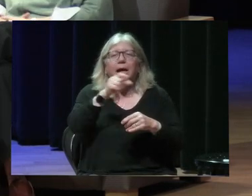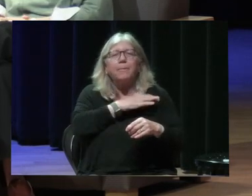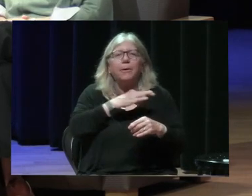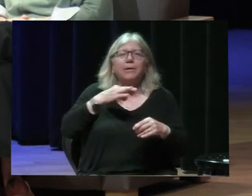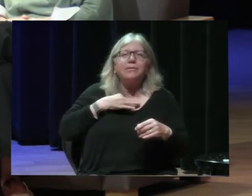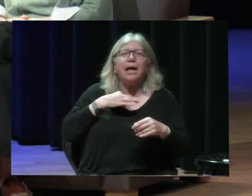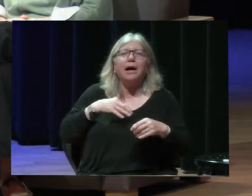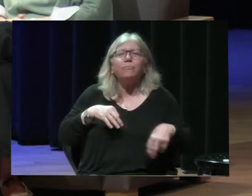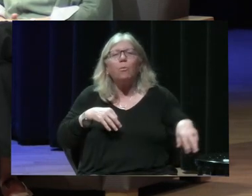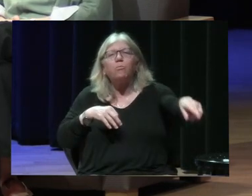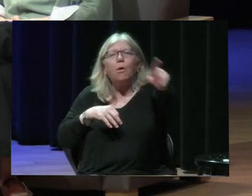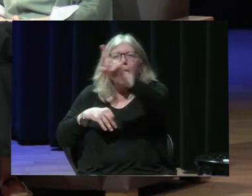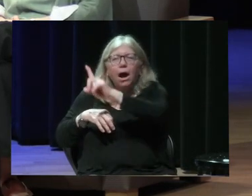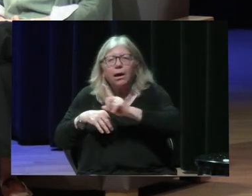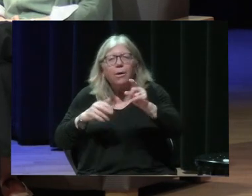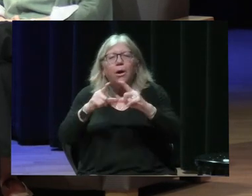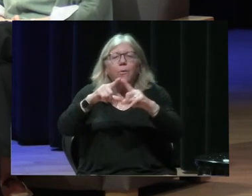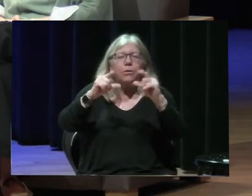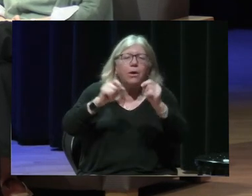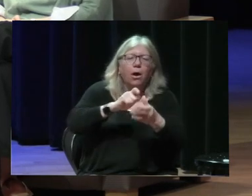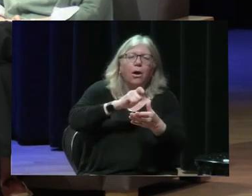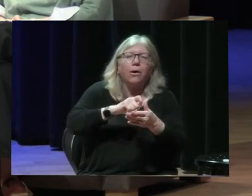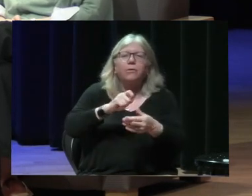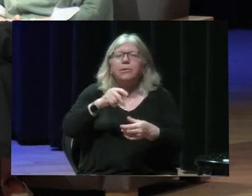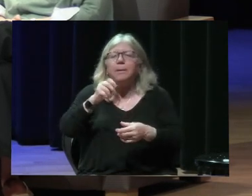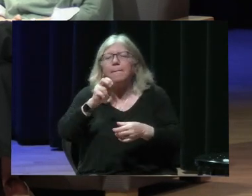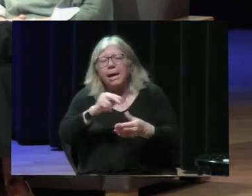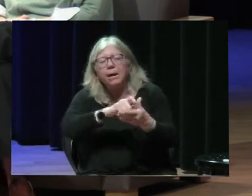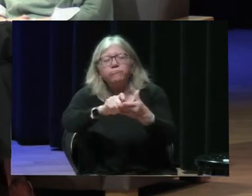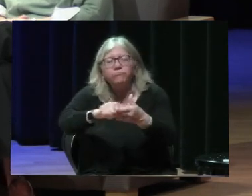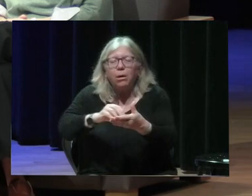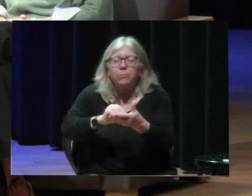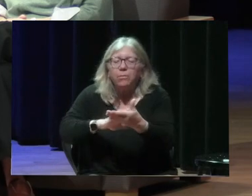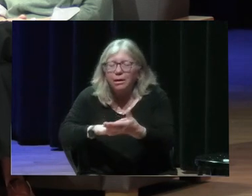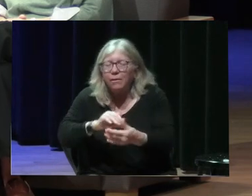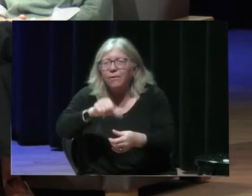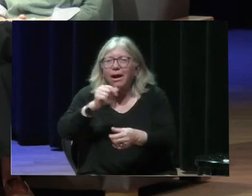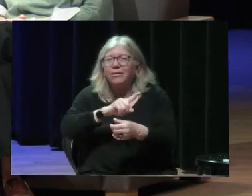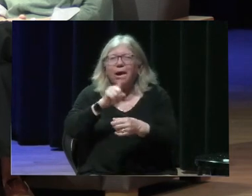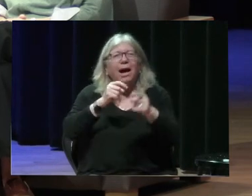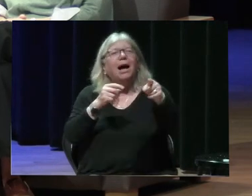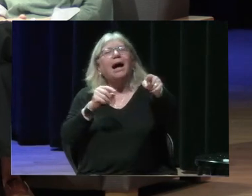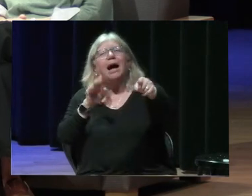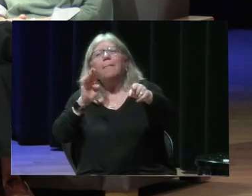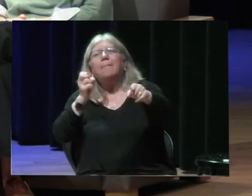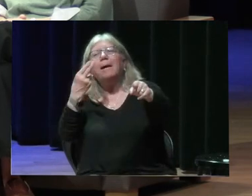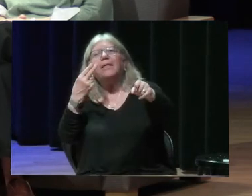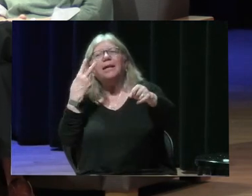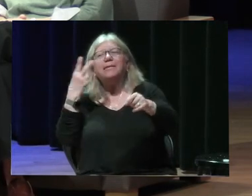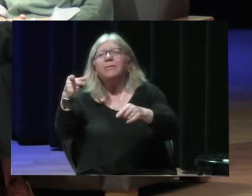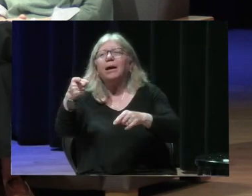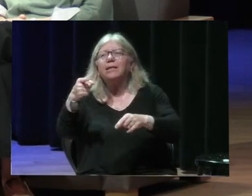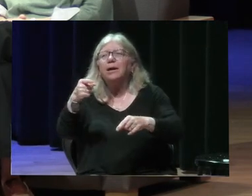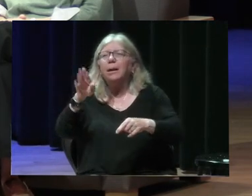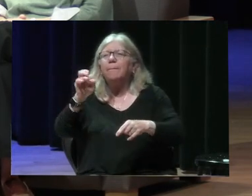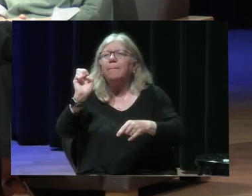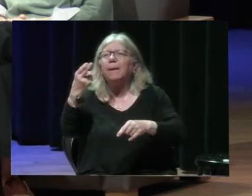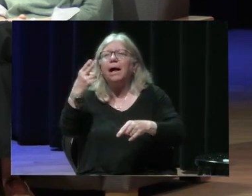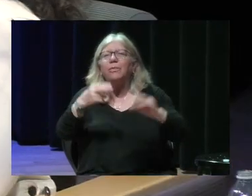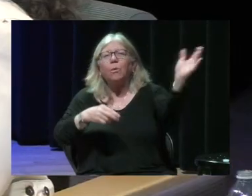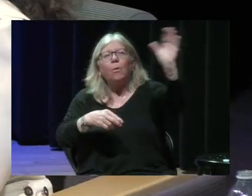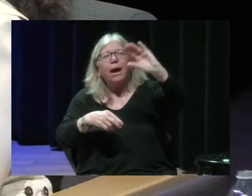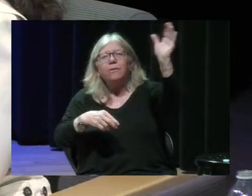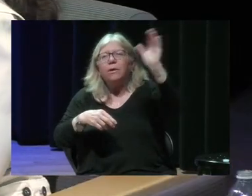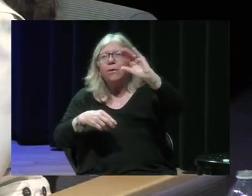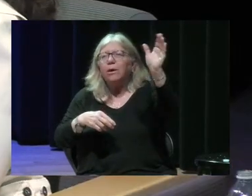who will be circulating with cards and pens if we have some other questions. Beth is, I see her right there. Beth, wave to the